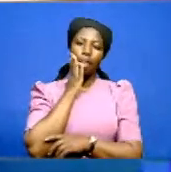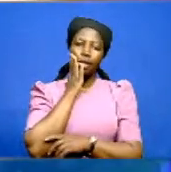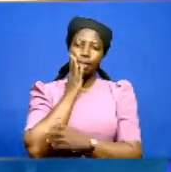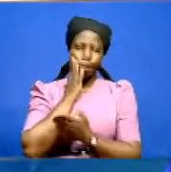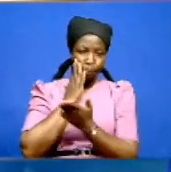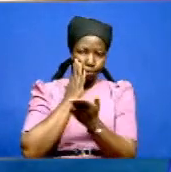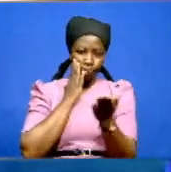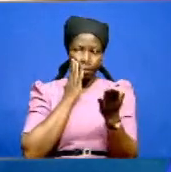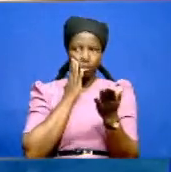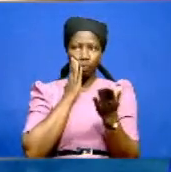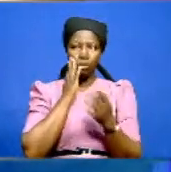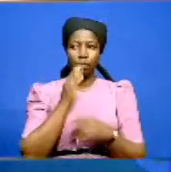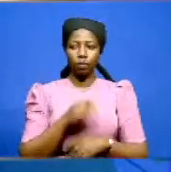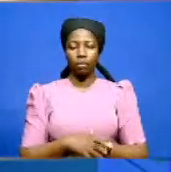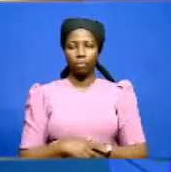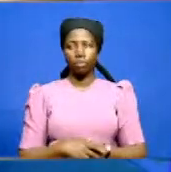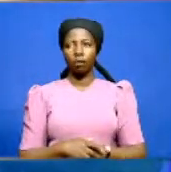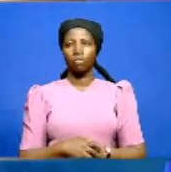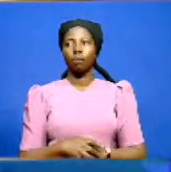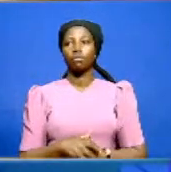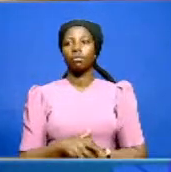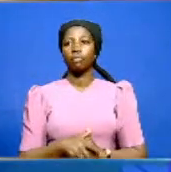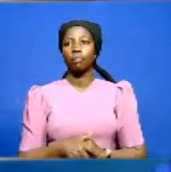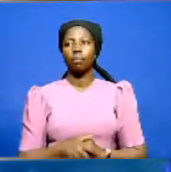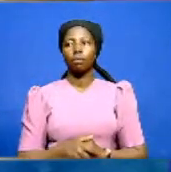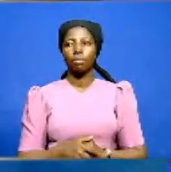and Mama Equa Mwanga Karangu and Adioso.